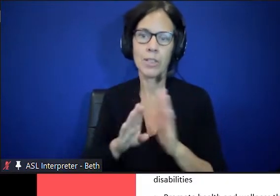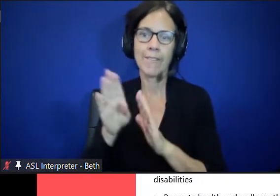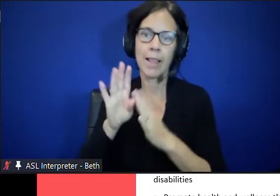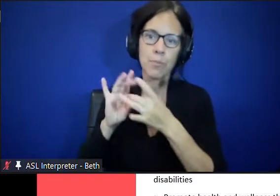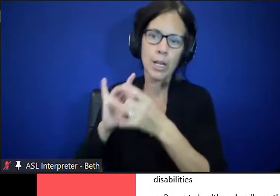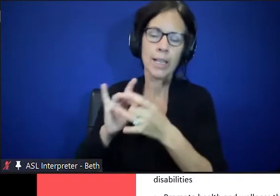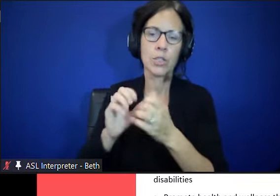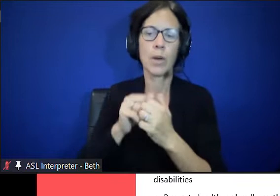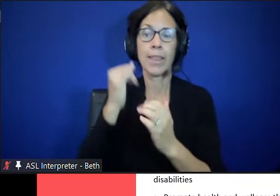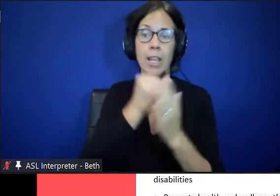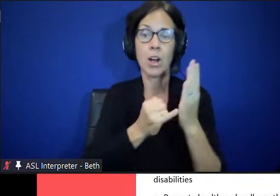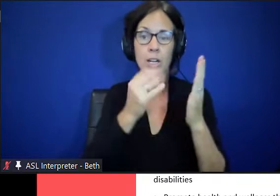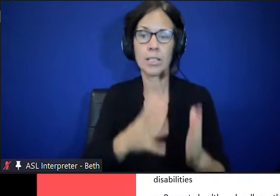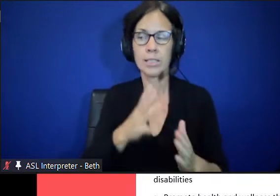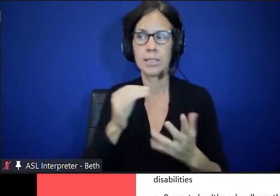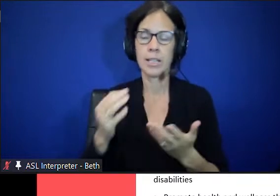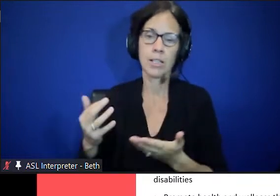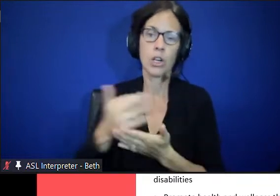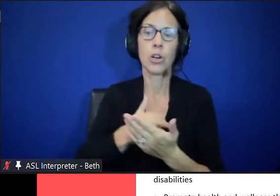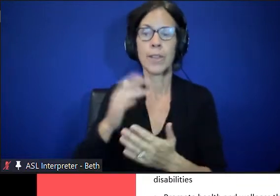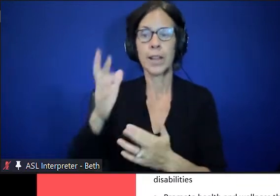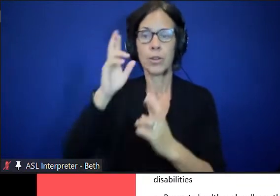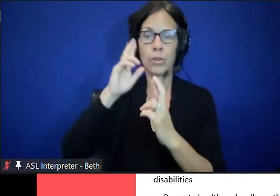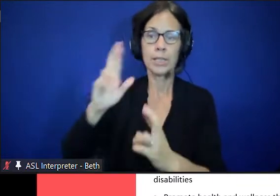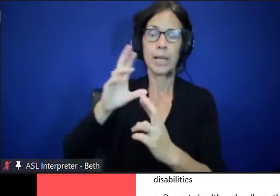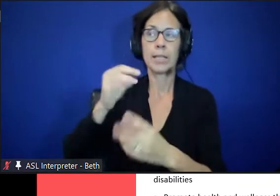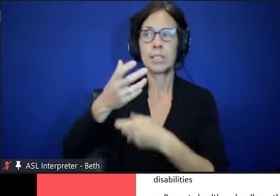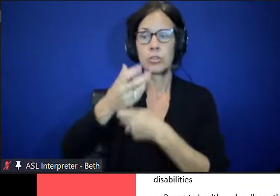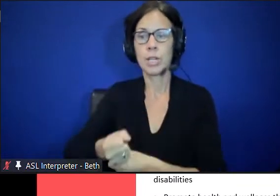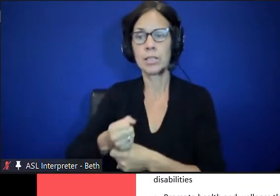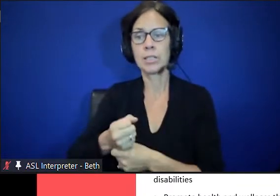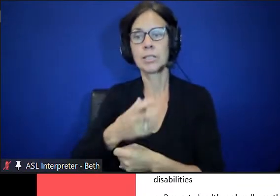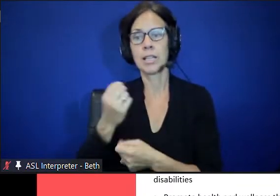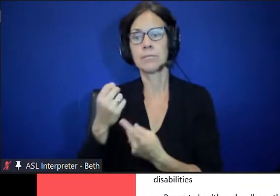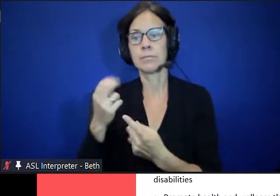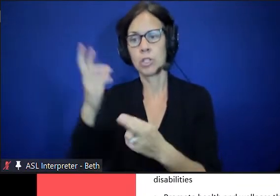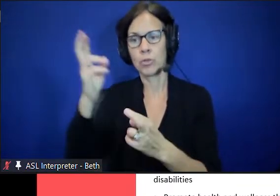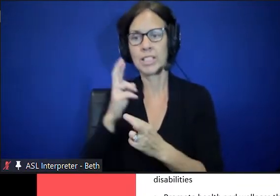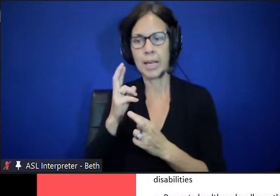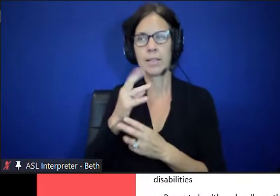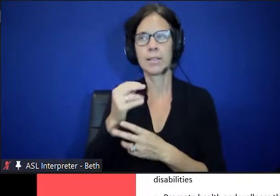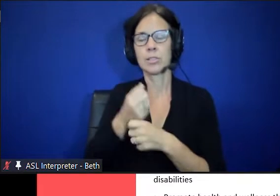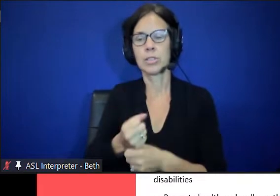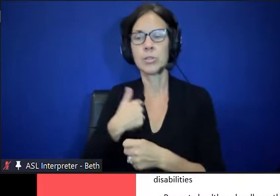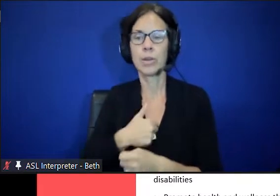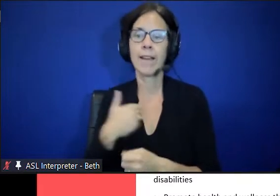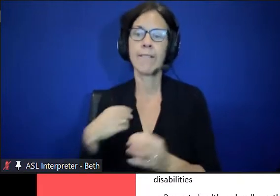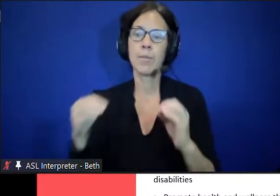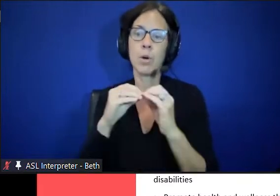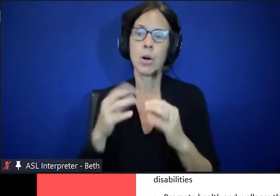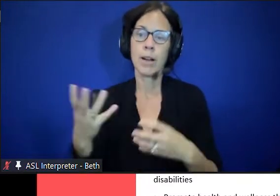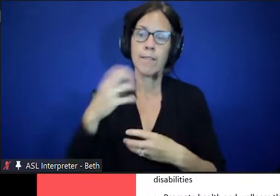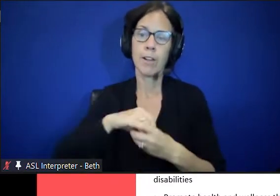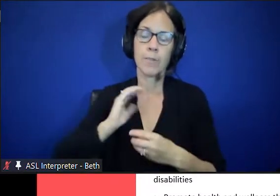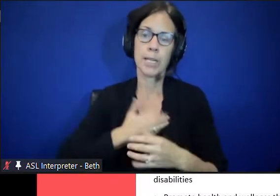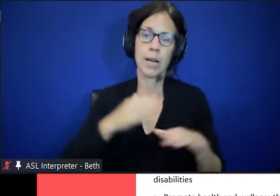artists and gained their respect and gained their trust. We kind of had more involvement in our activities each